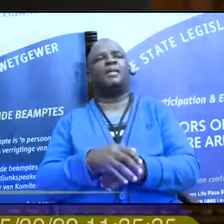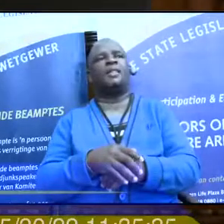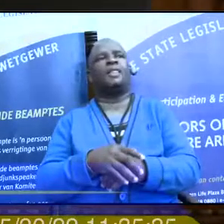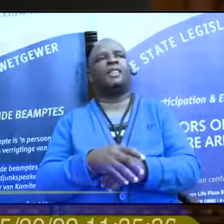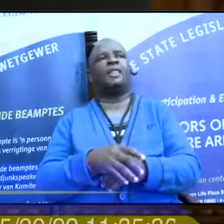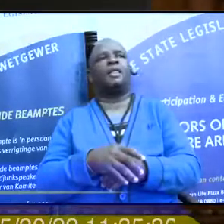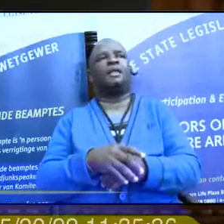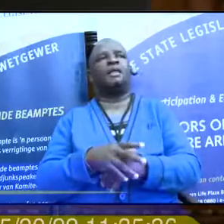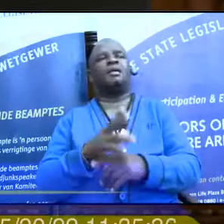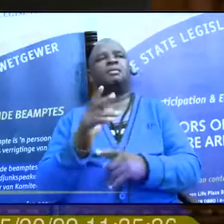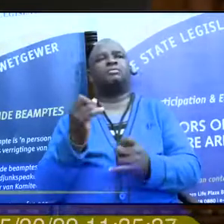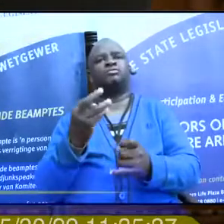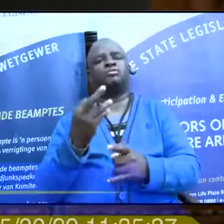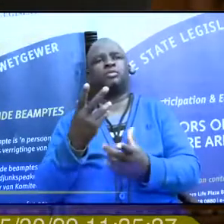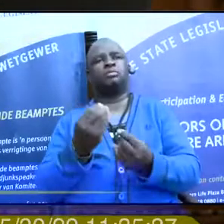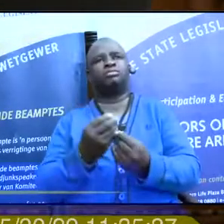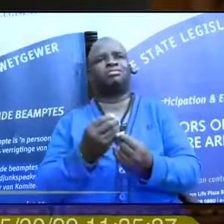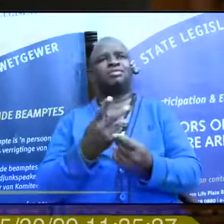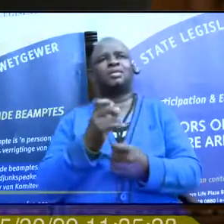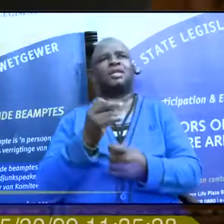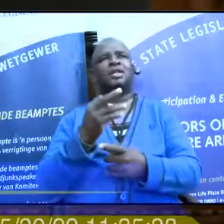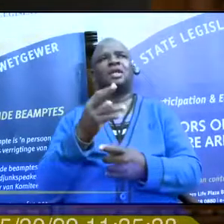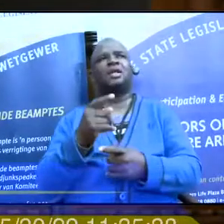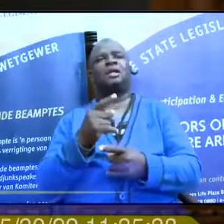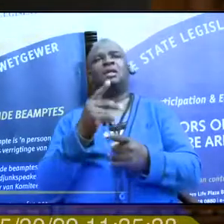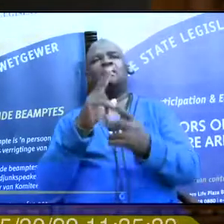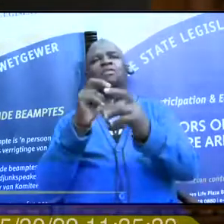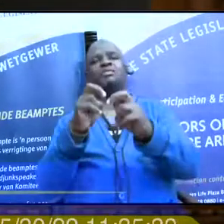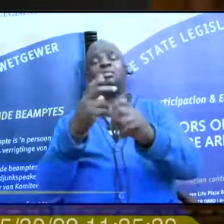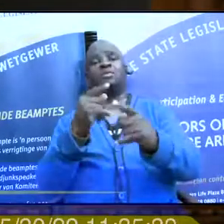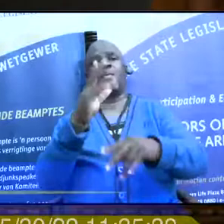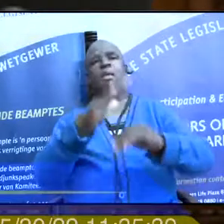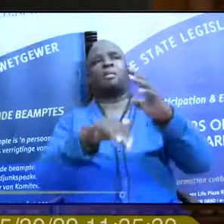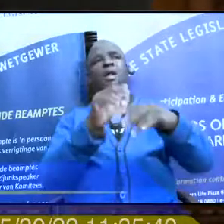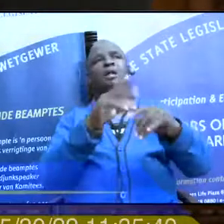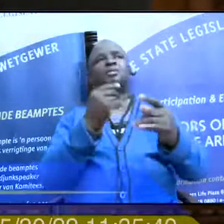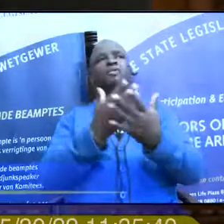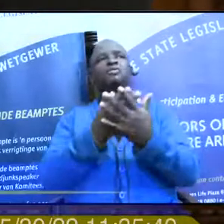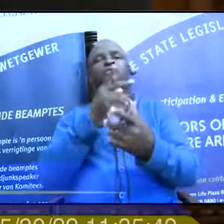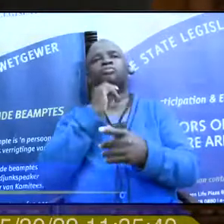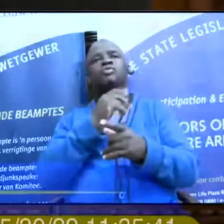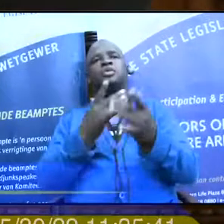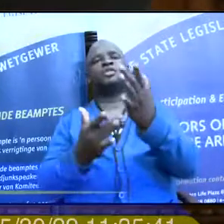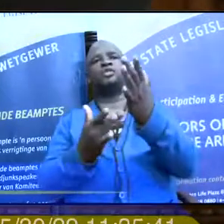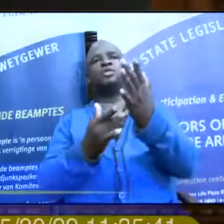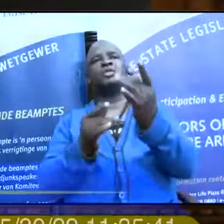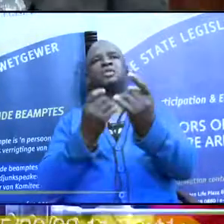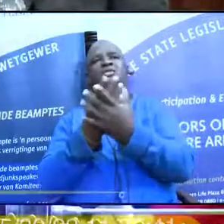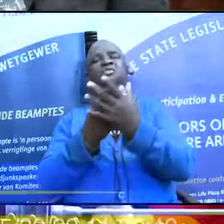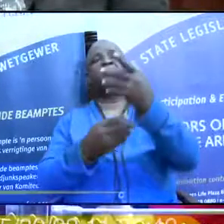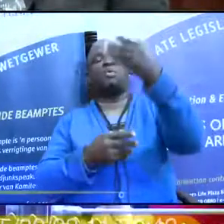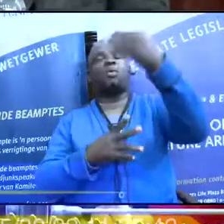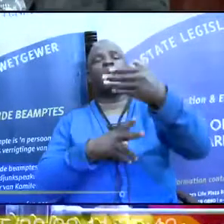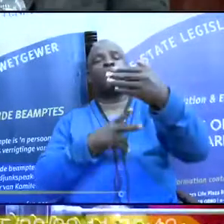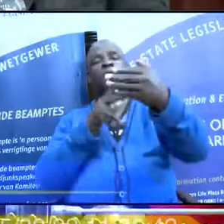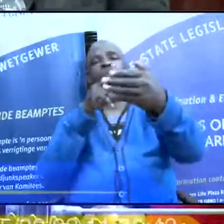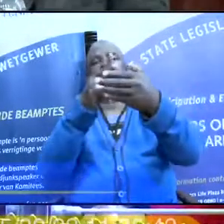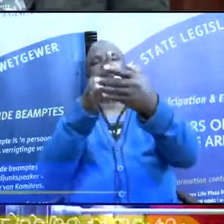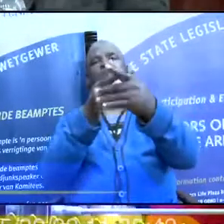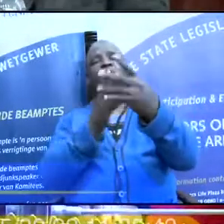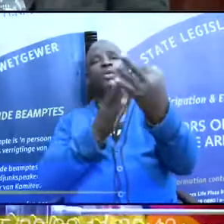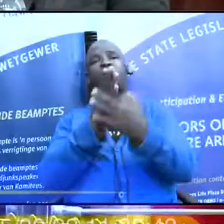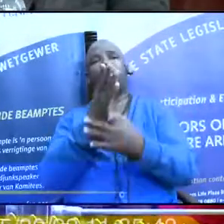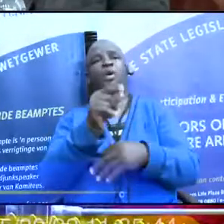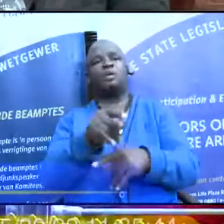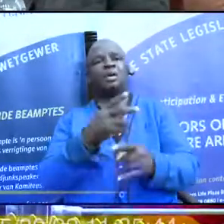radiology where you can look through the bricks and see how far you've gone down into construction sites and in all sectors we are looking at the the